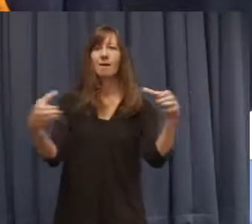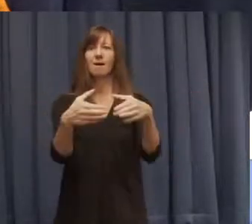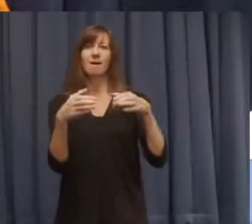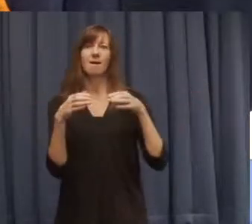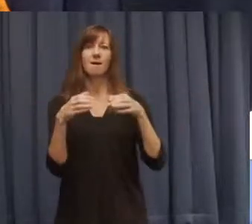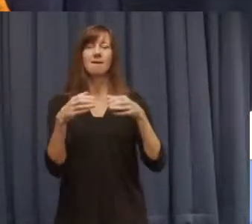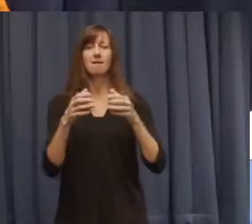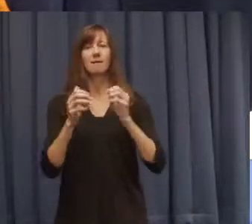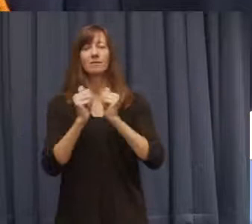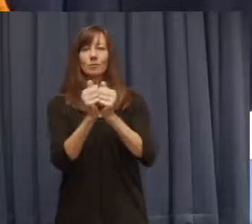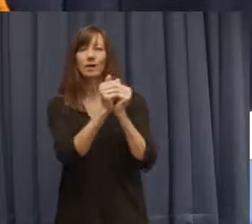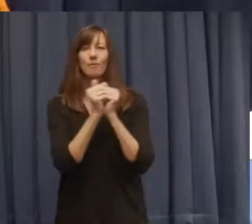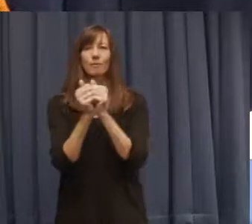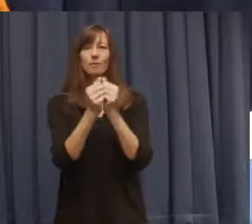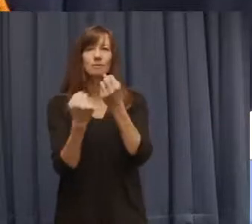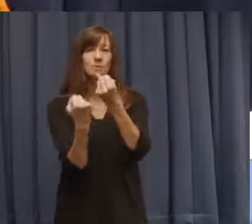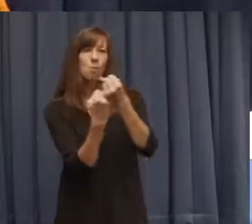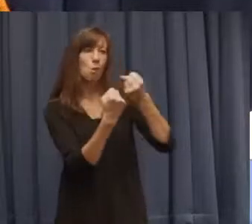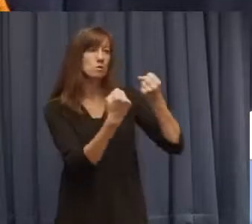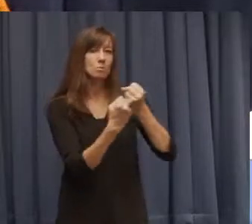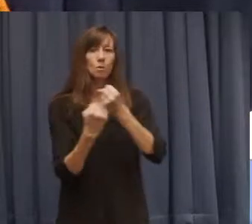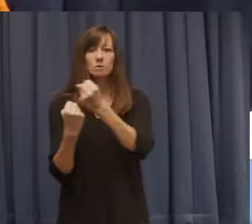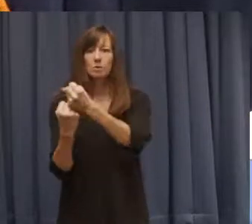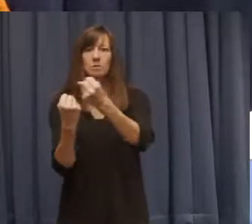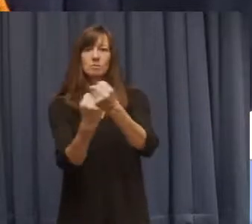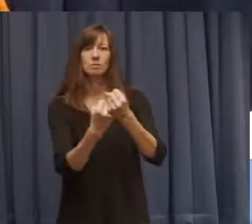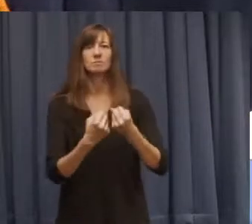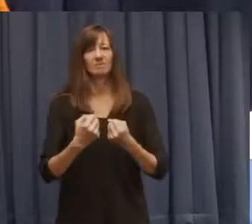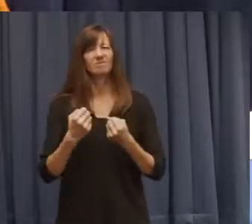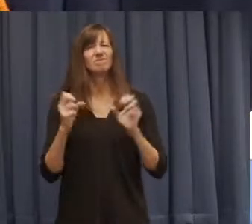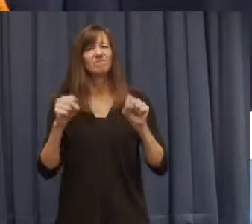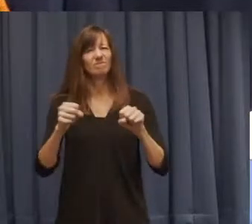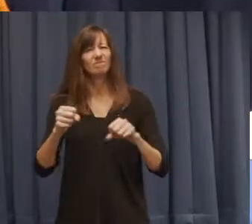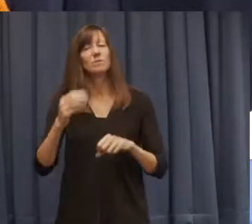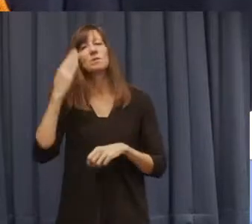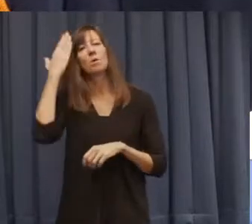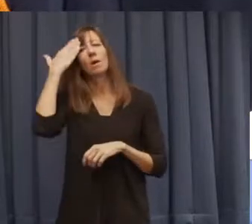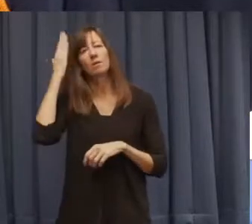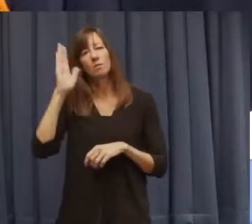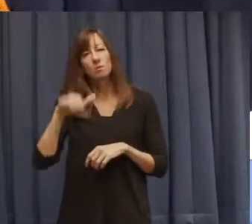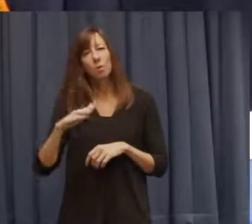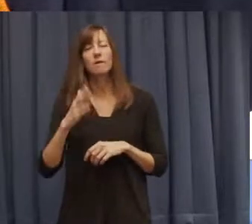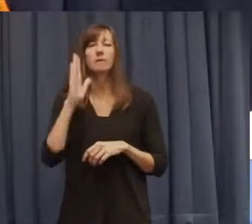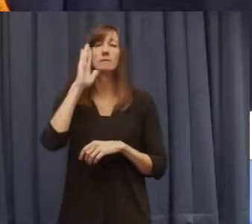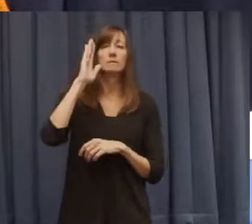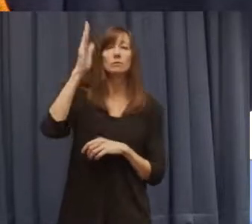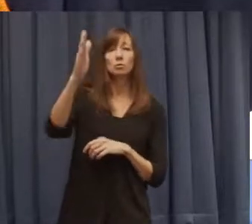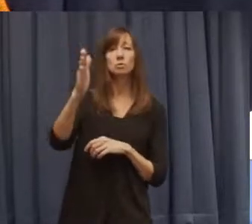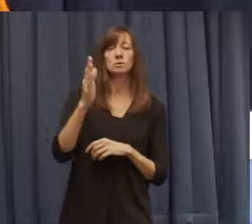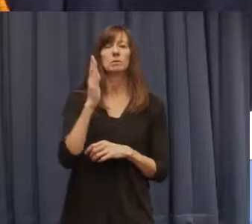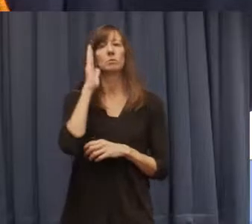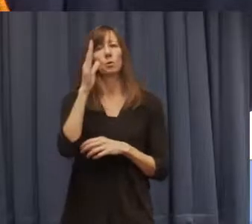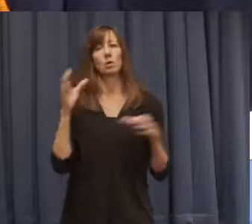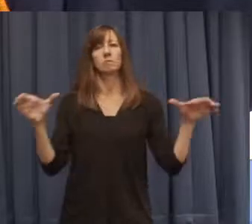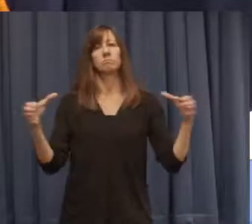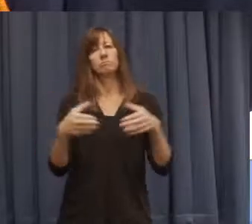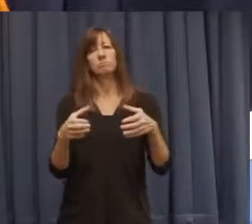new information and with things where they are, we are going to come together and use this as a way